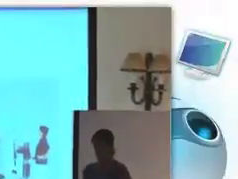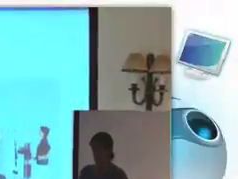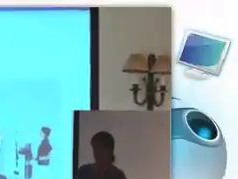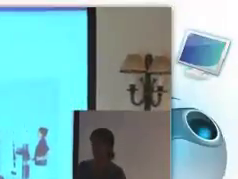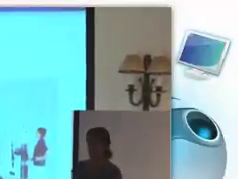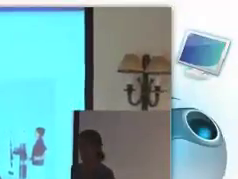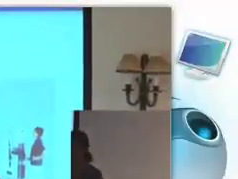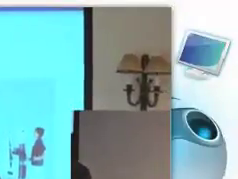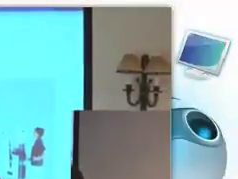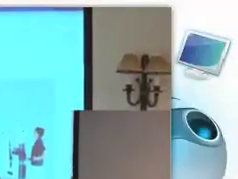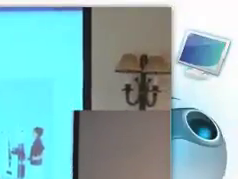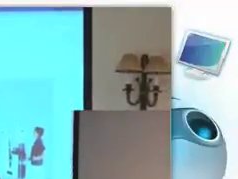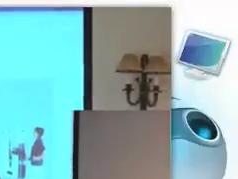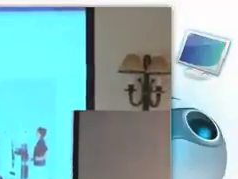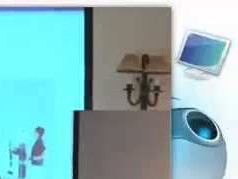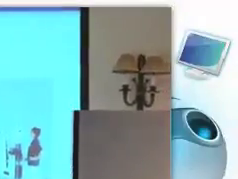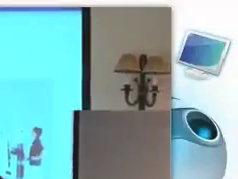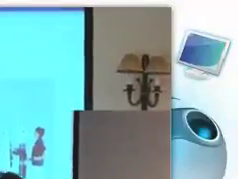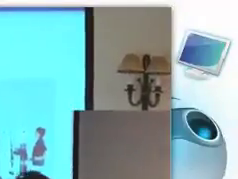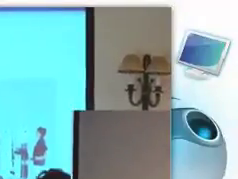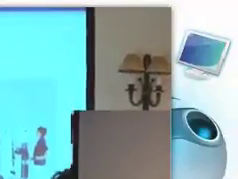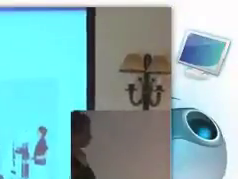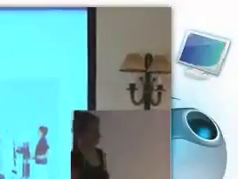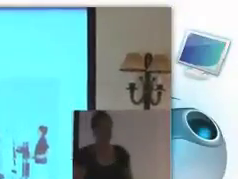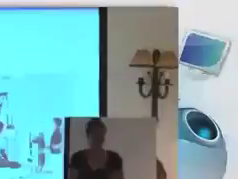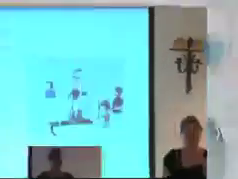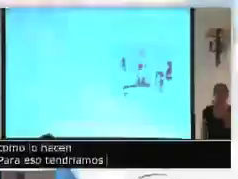competitor, so it will be better. And for that,